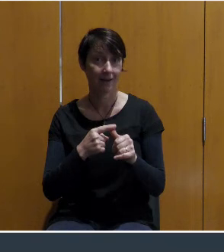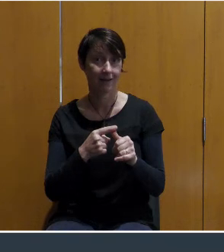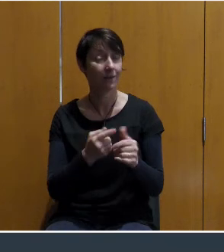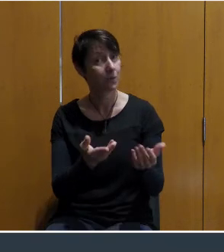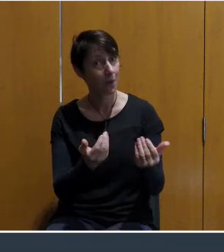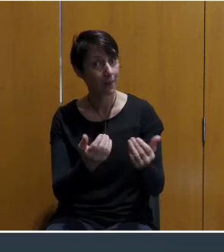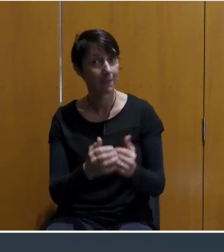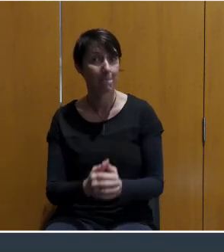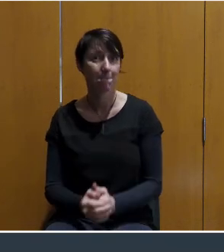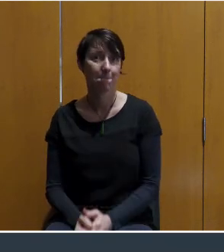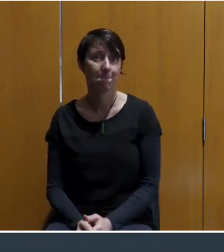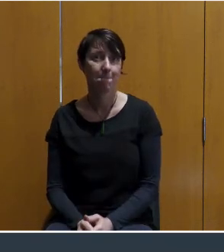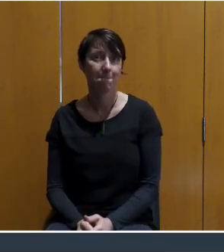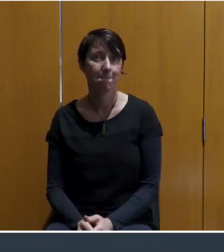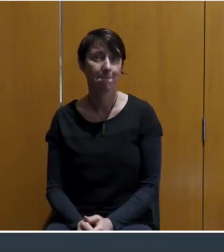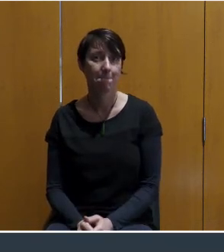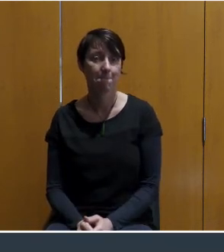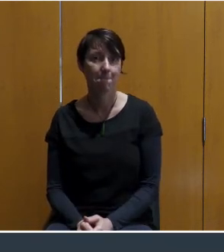We see her.